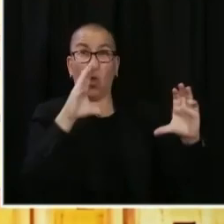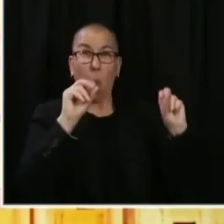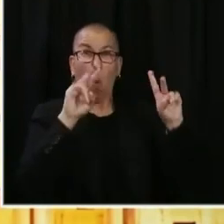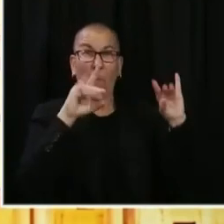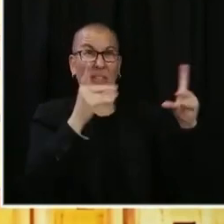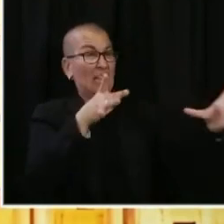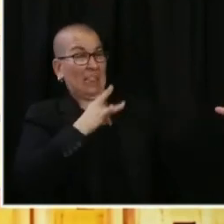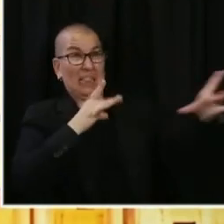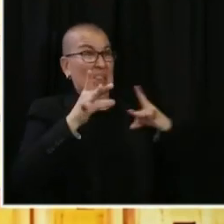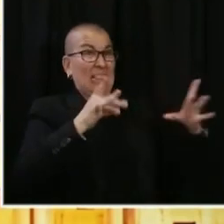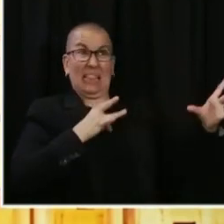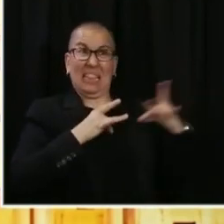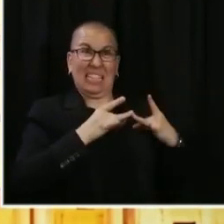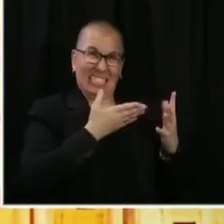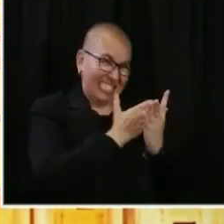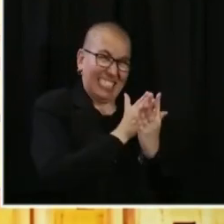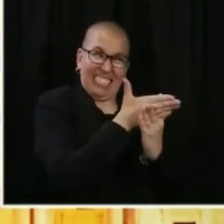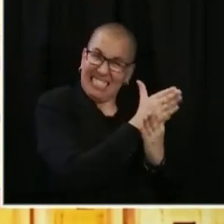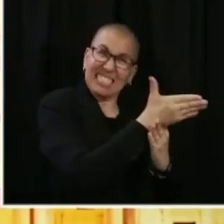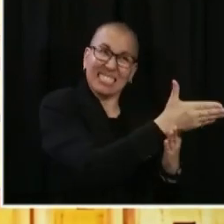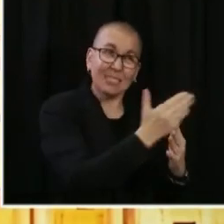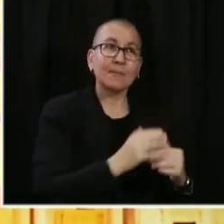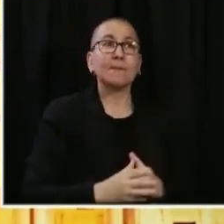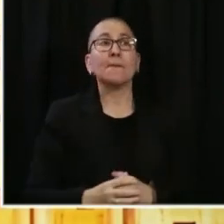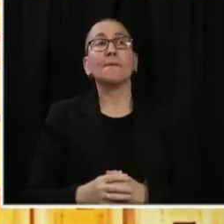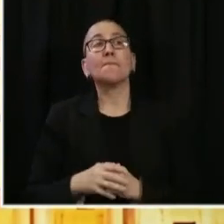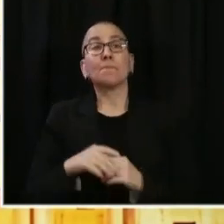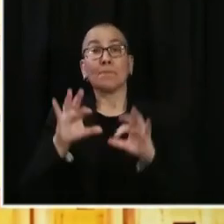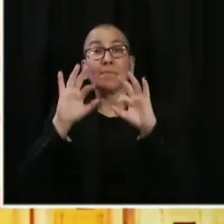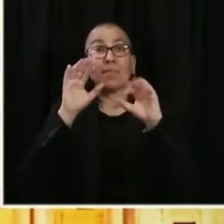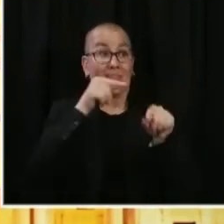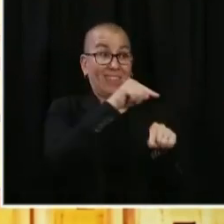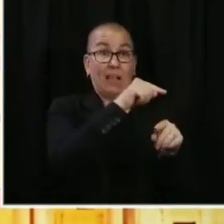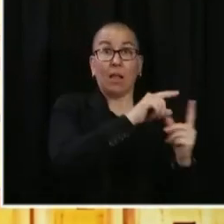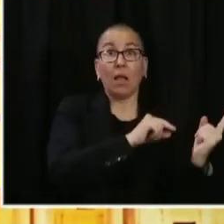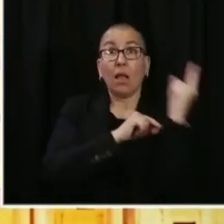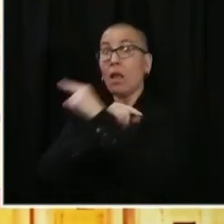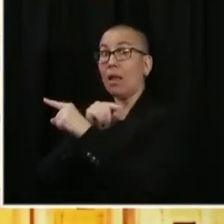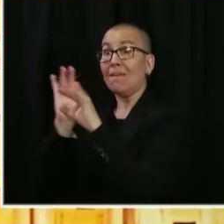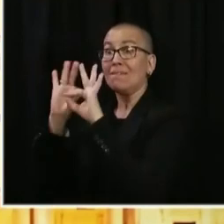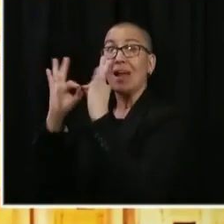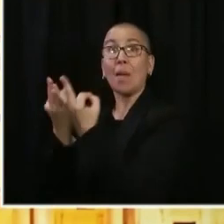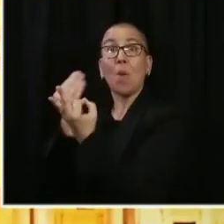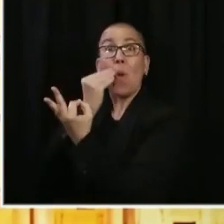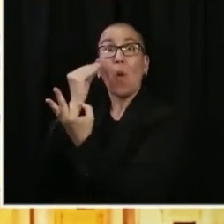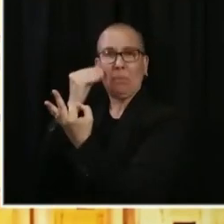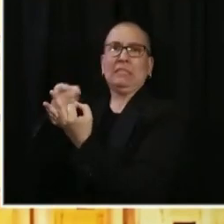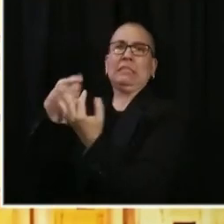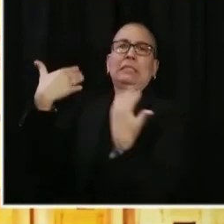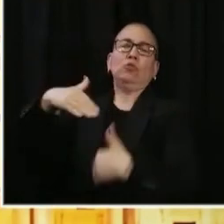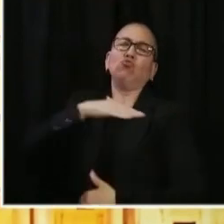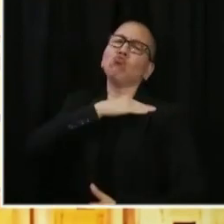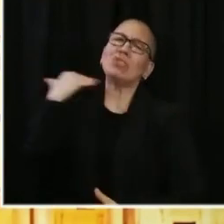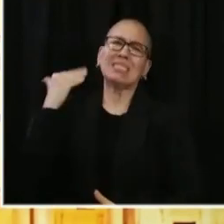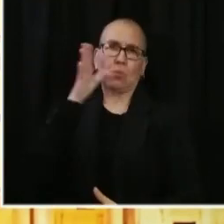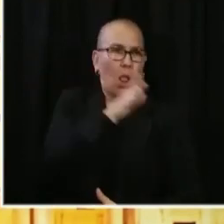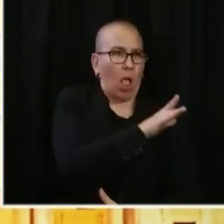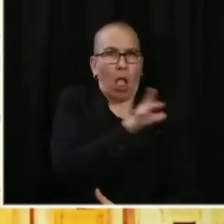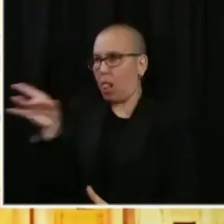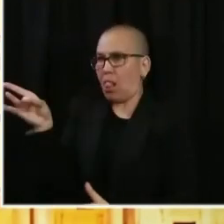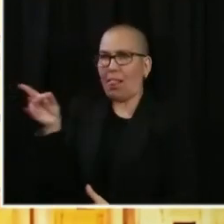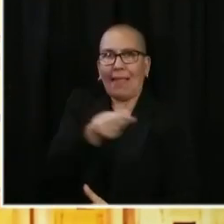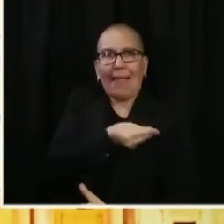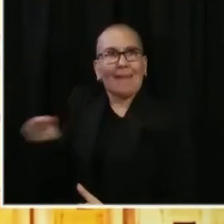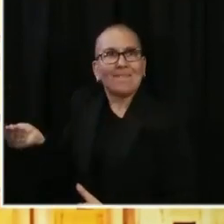frontline workers and their patients, coworkers, and family members are at a heightened risk. As even more Minnesotans head back to work in these